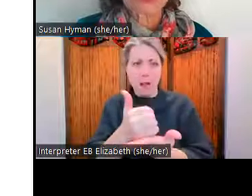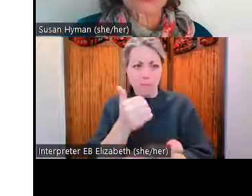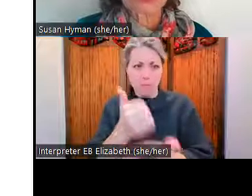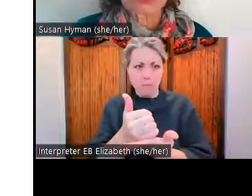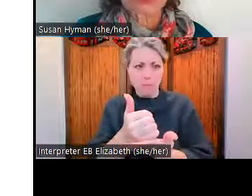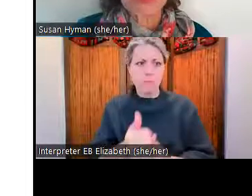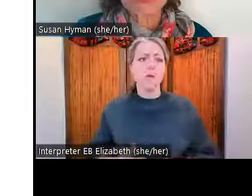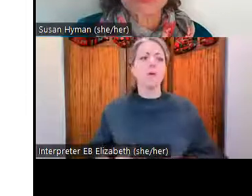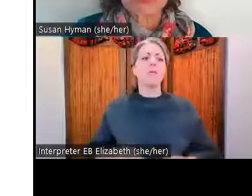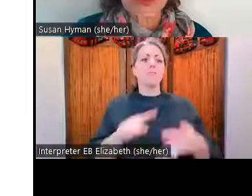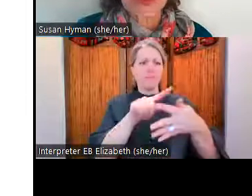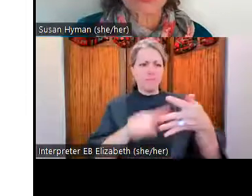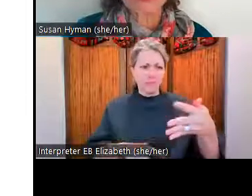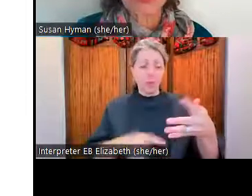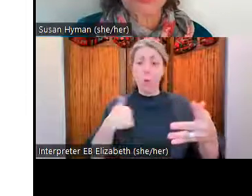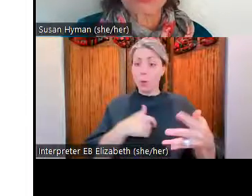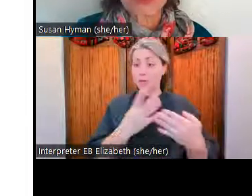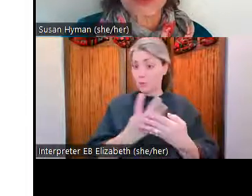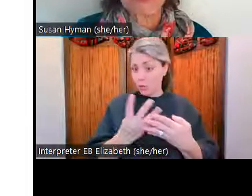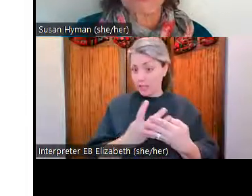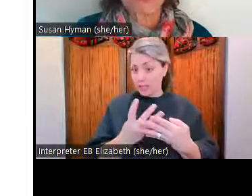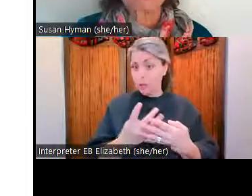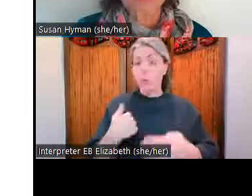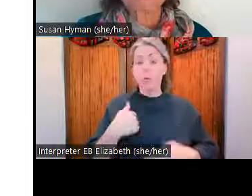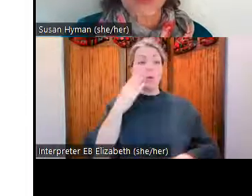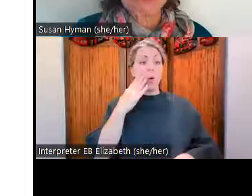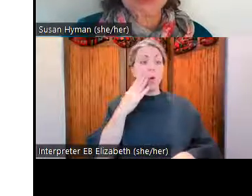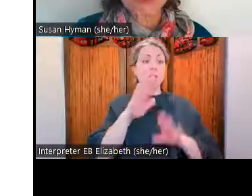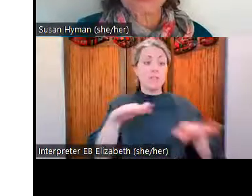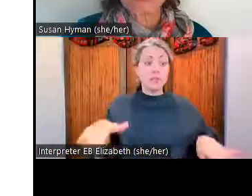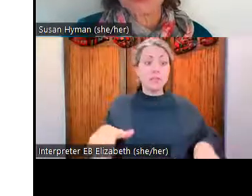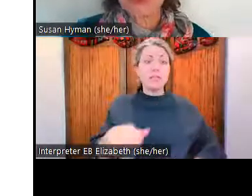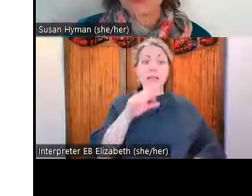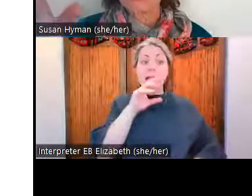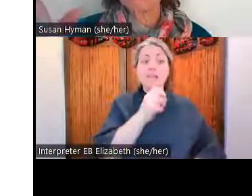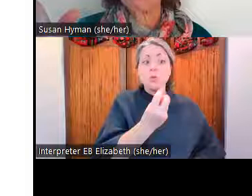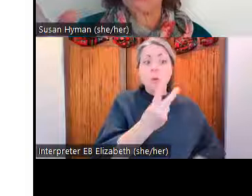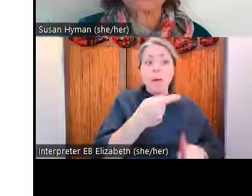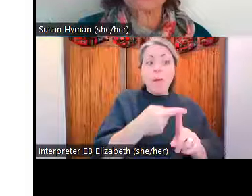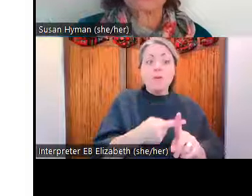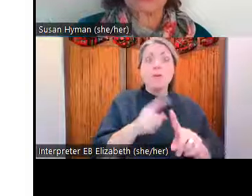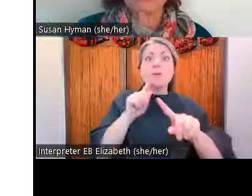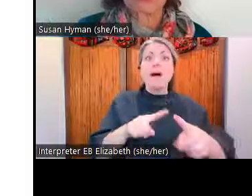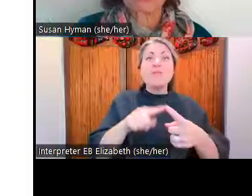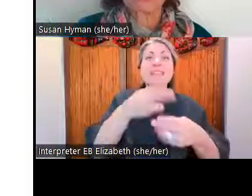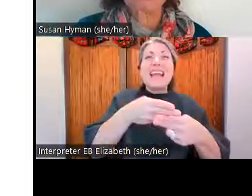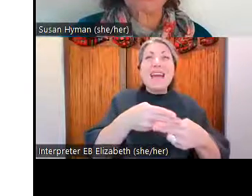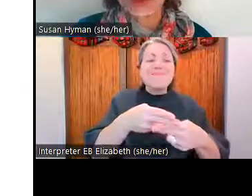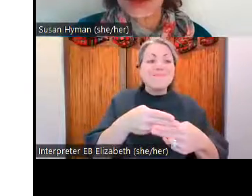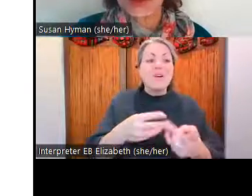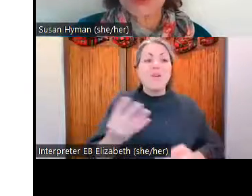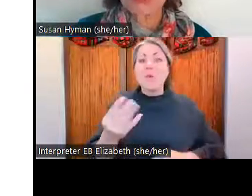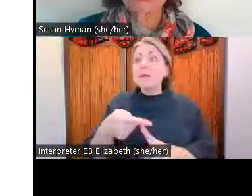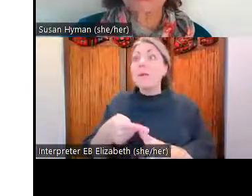know that children at around a year of age respond to their name. By about 14 months, they begin to point to show other people